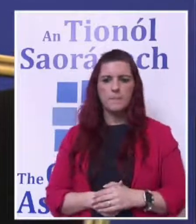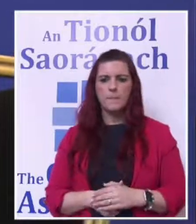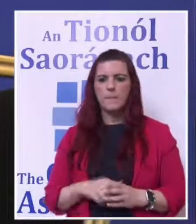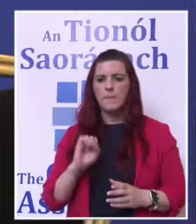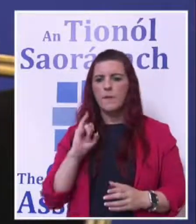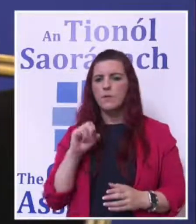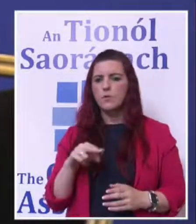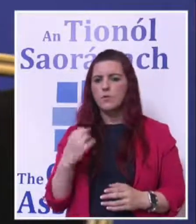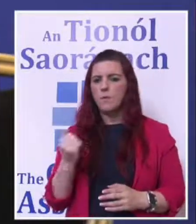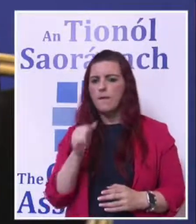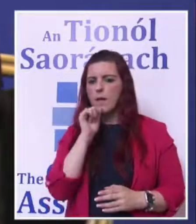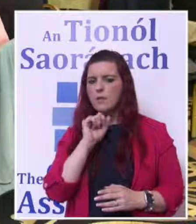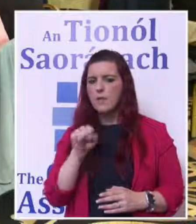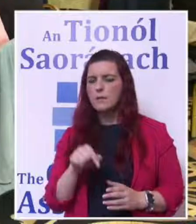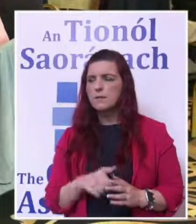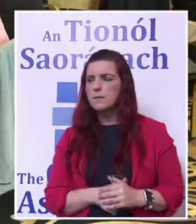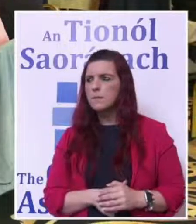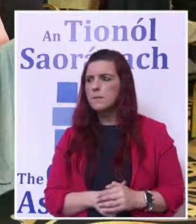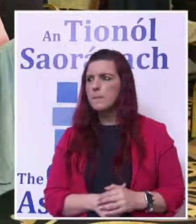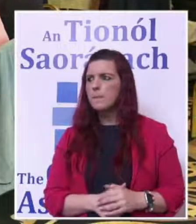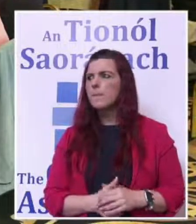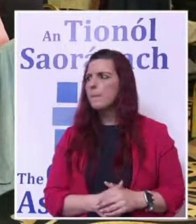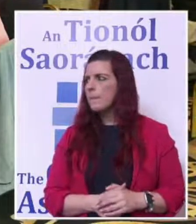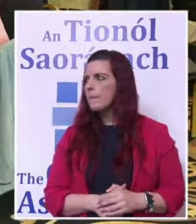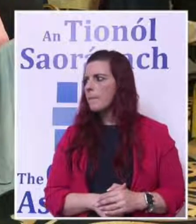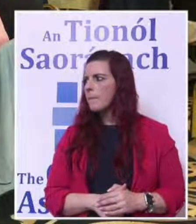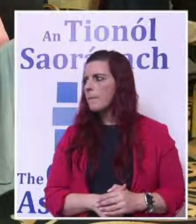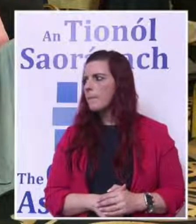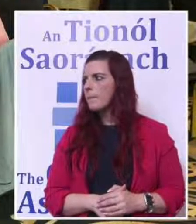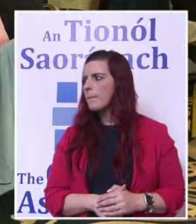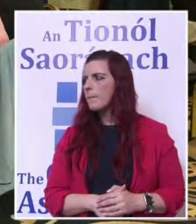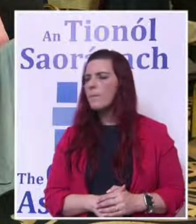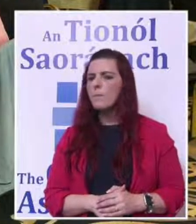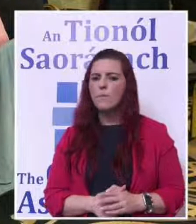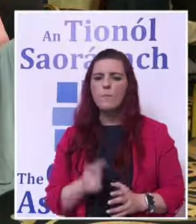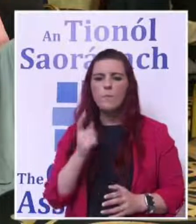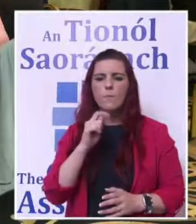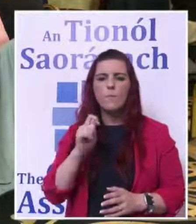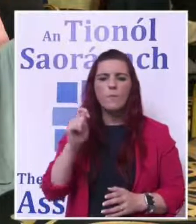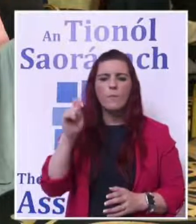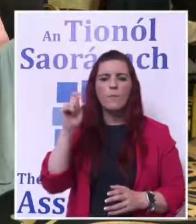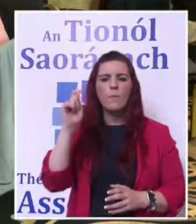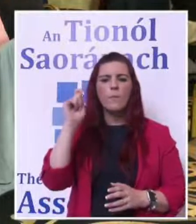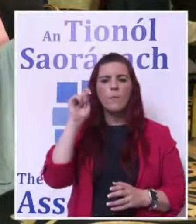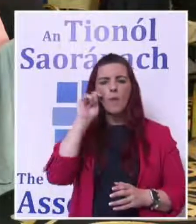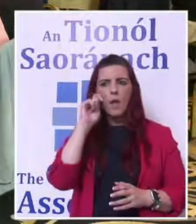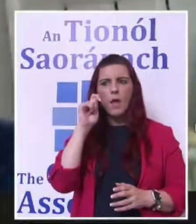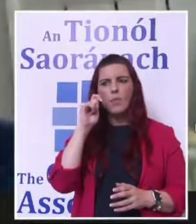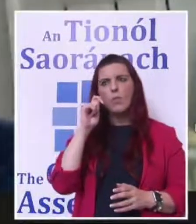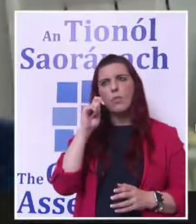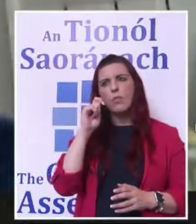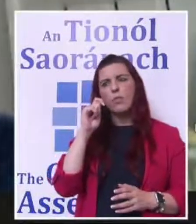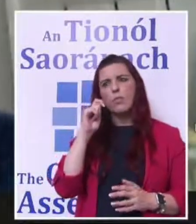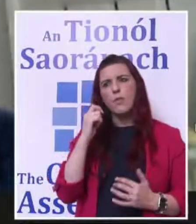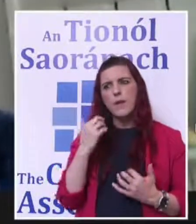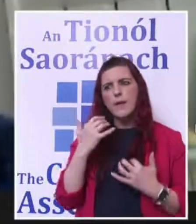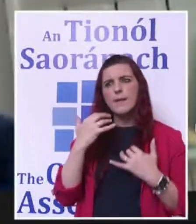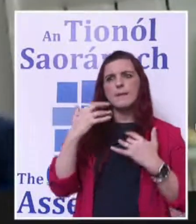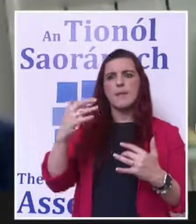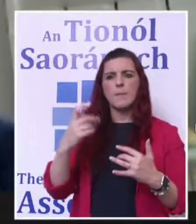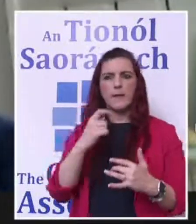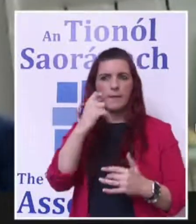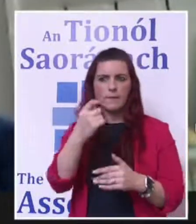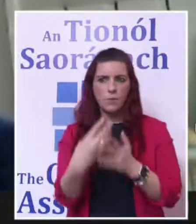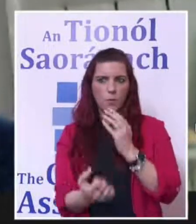Sean, could you answer that first? I think the Assembly gives you the opportunity, and again, this is something